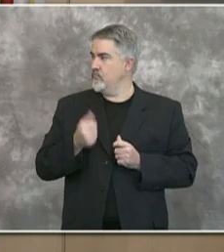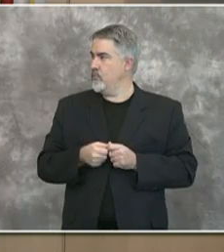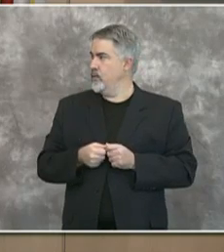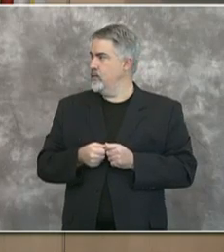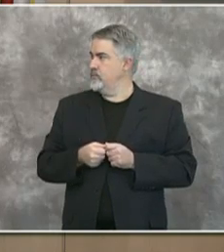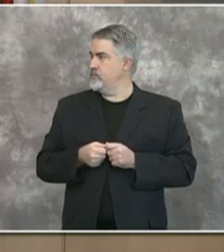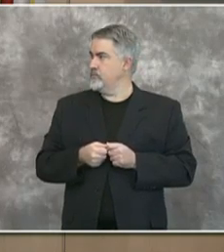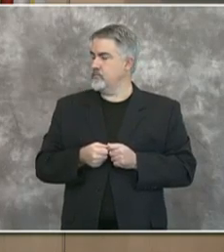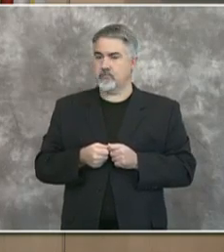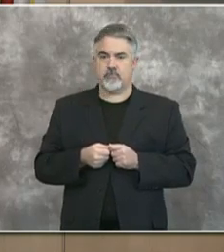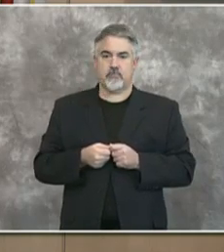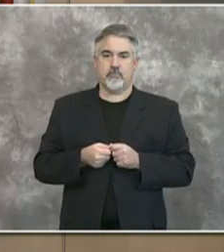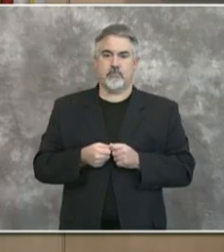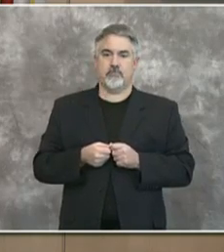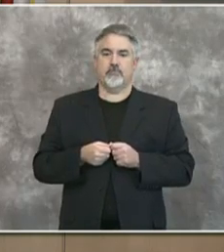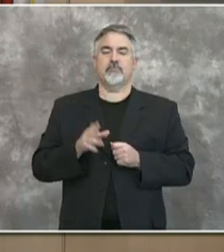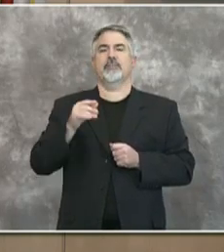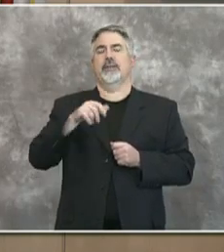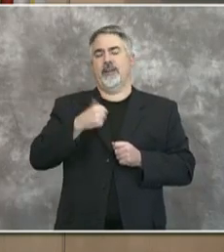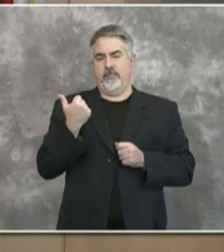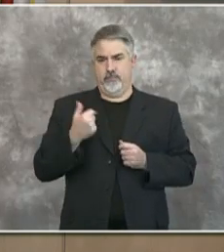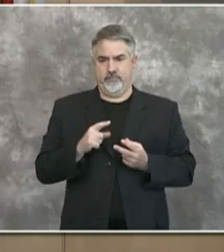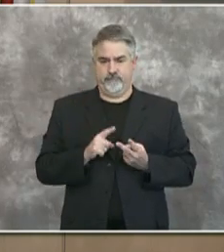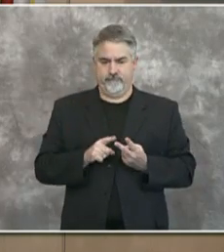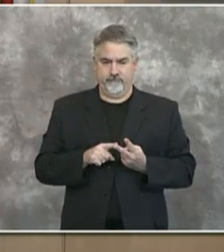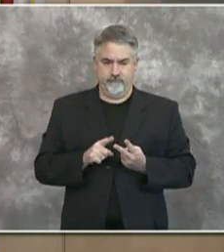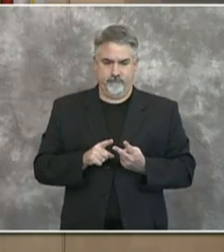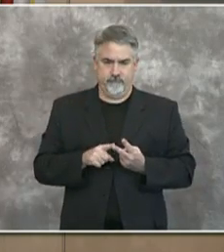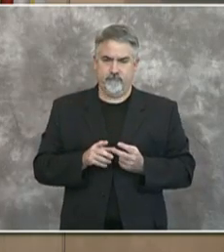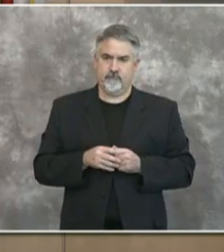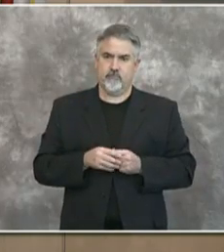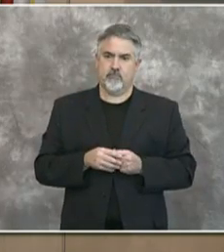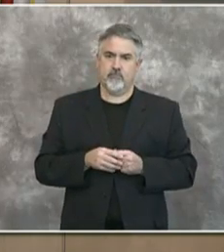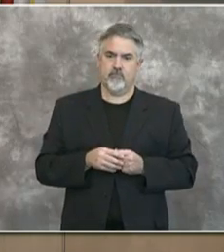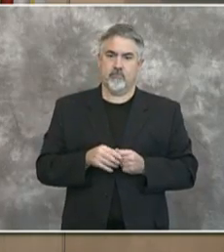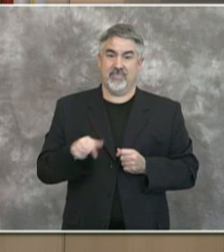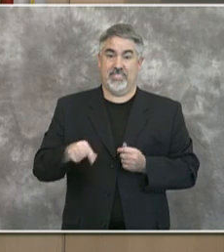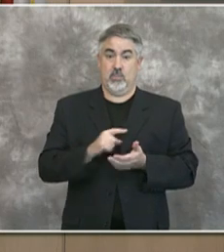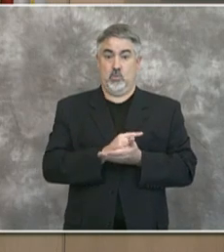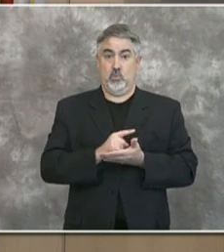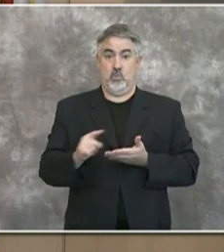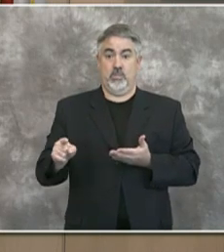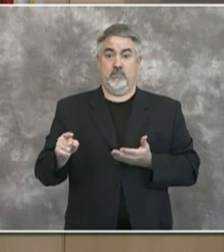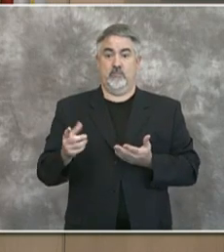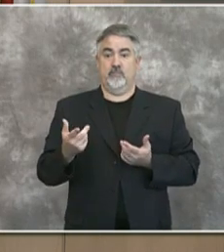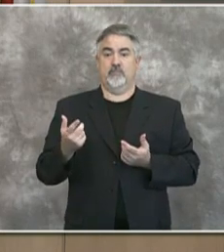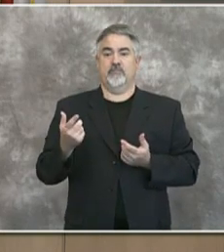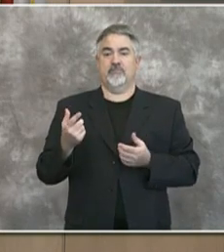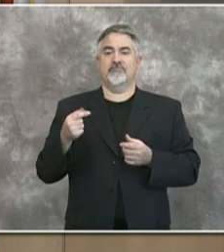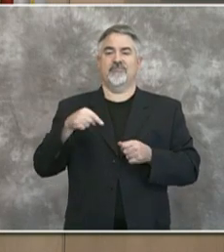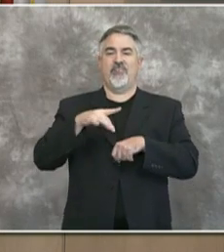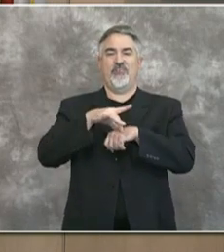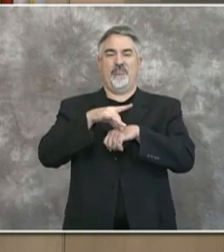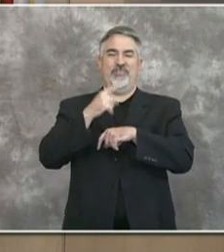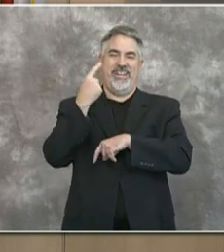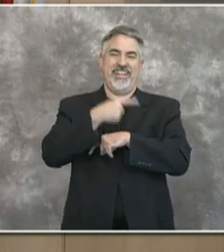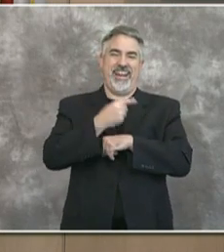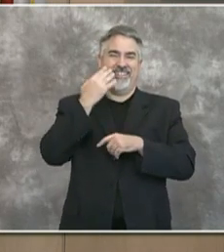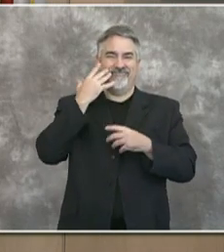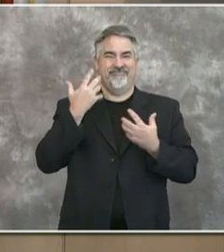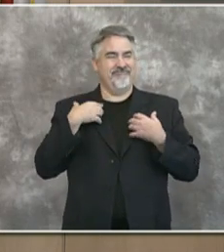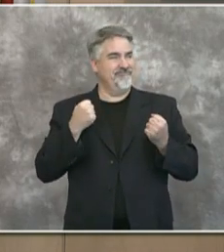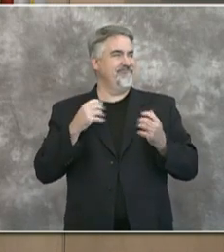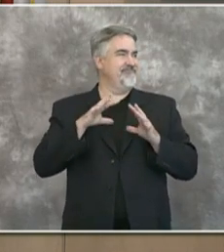want to mention two events that are going on this week. We talked yesterday about Earth Day. By simply doing